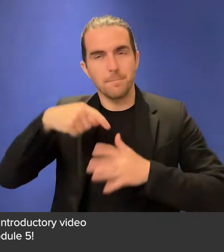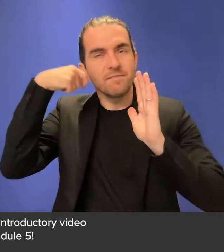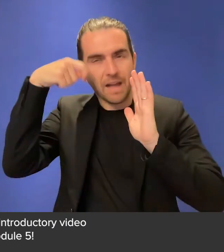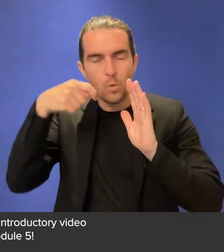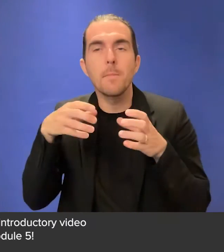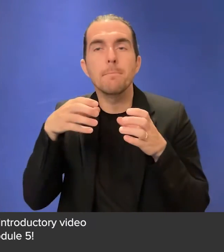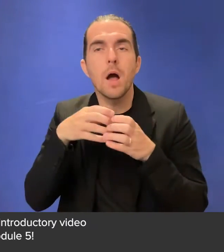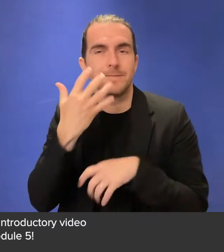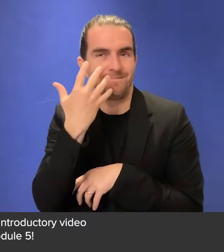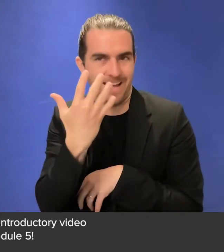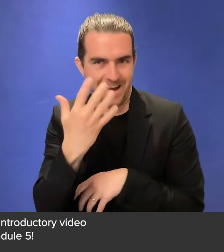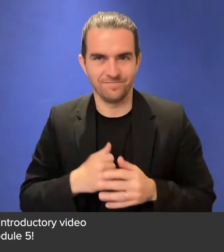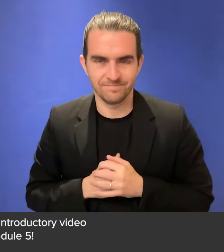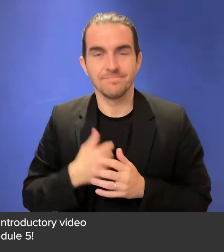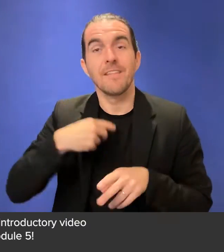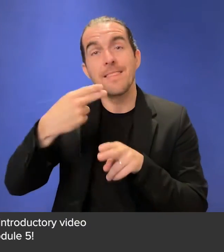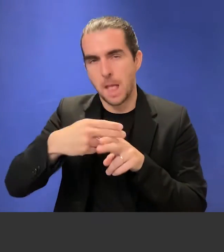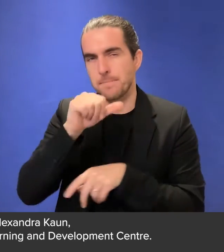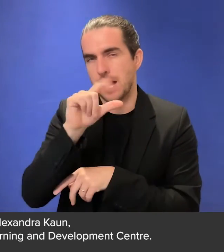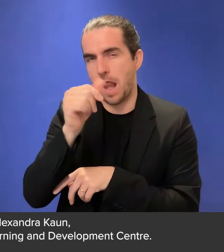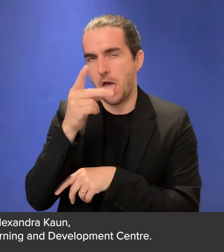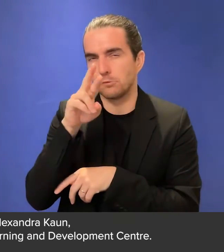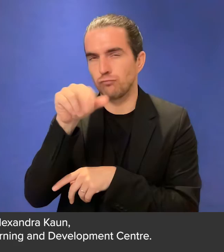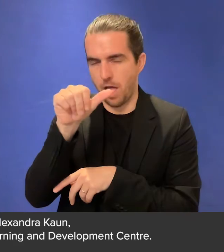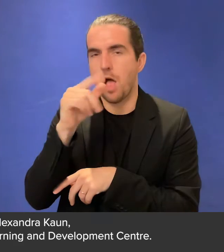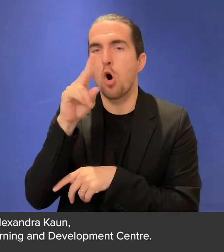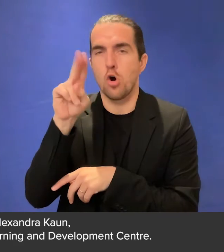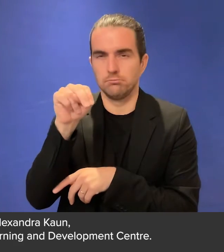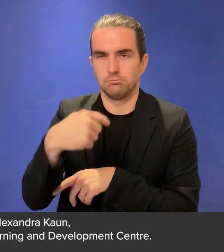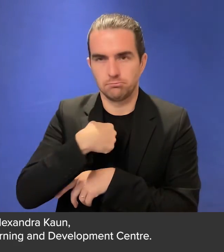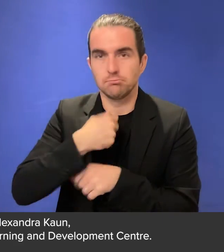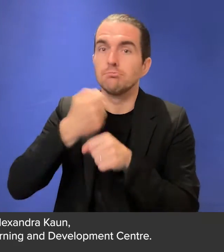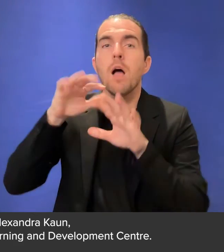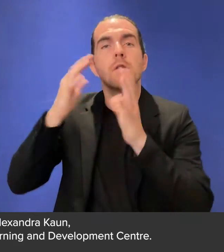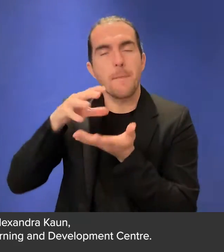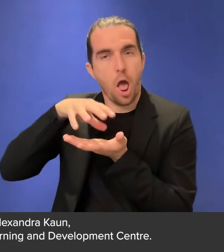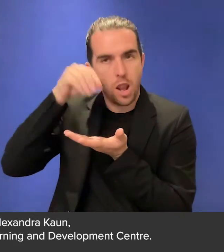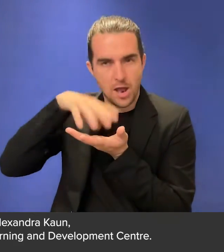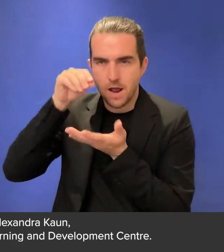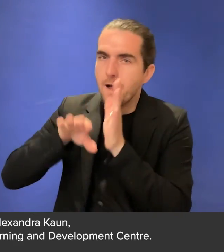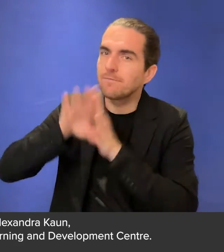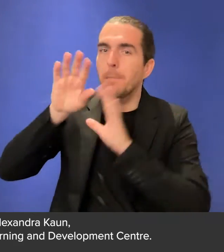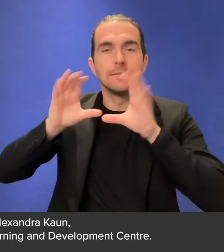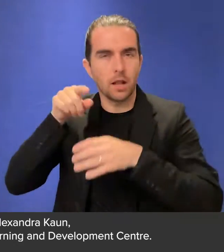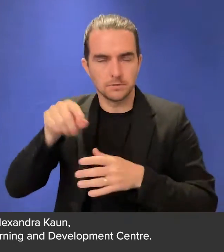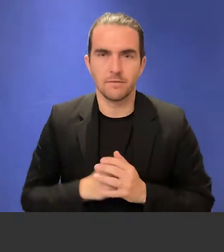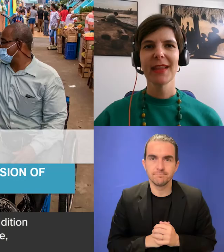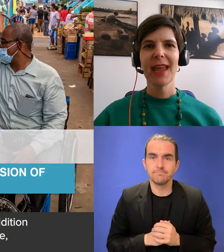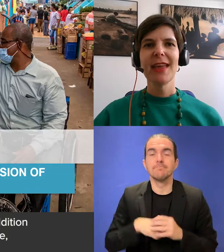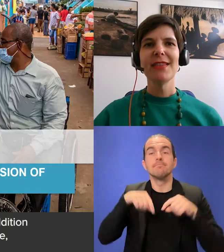Welcome to this introductory video on Module 5. My name is Alexandra Cowan, and I work with the Global Learning and Development